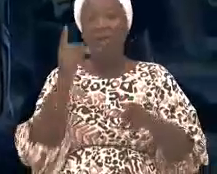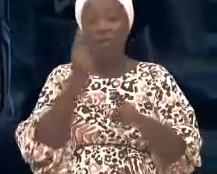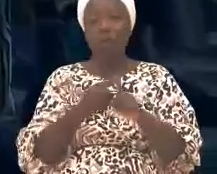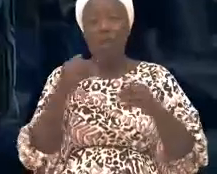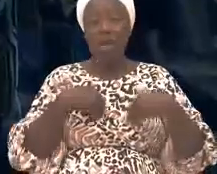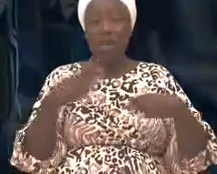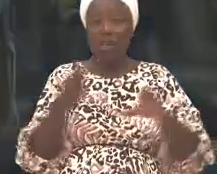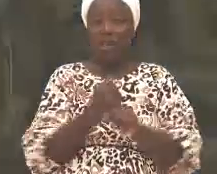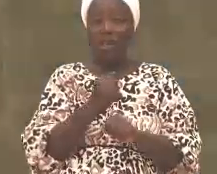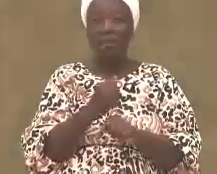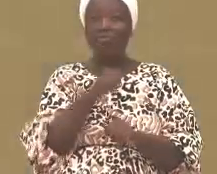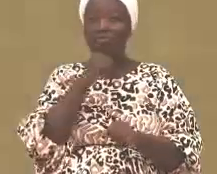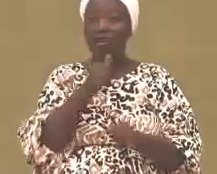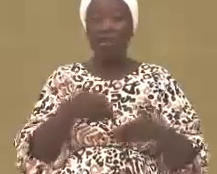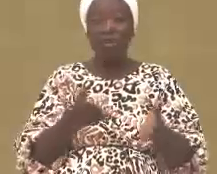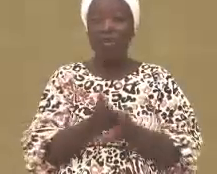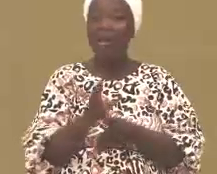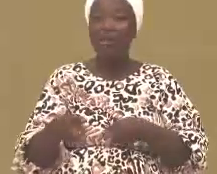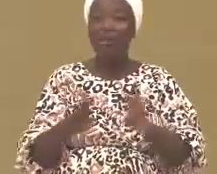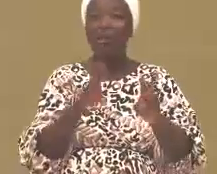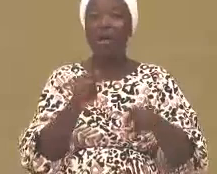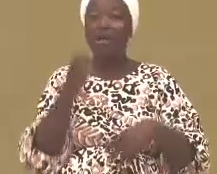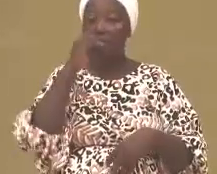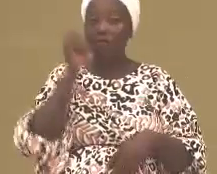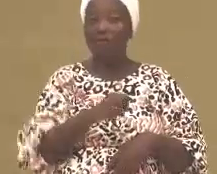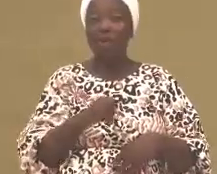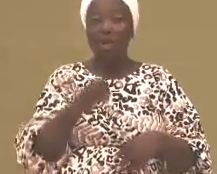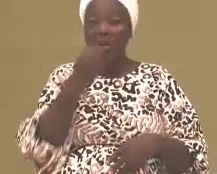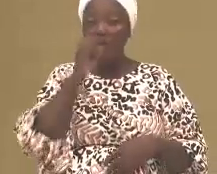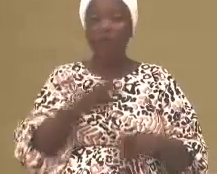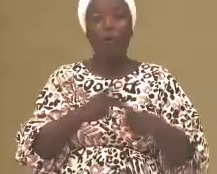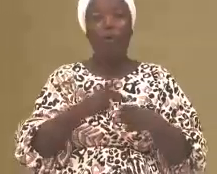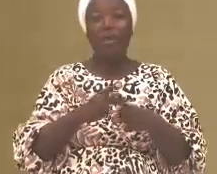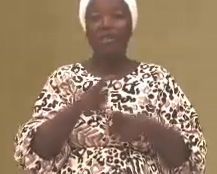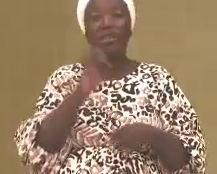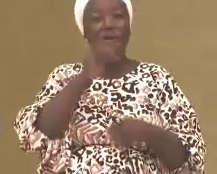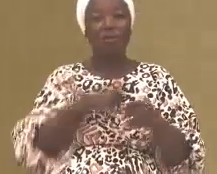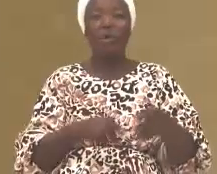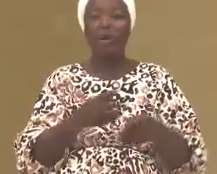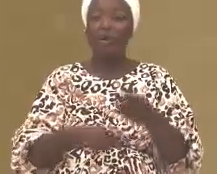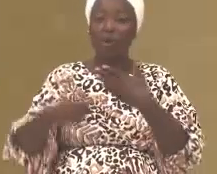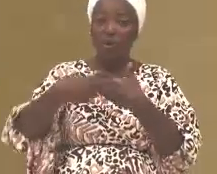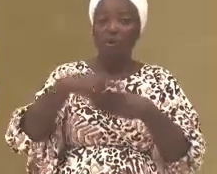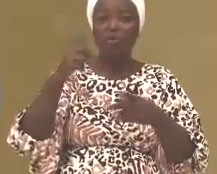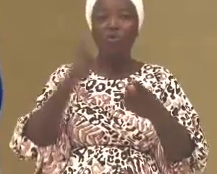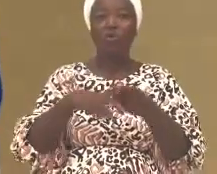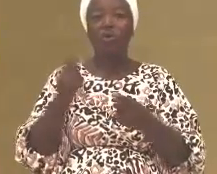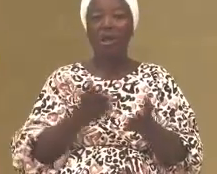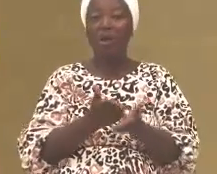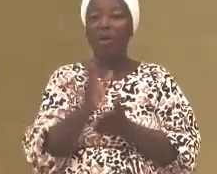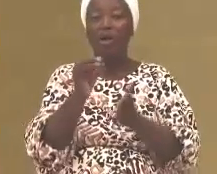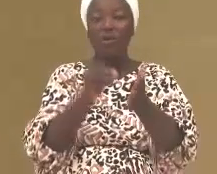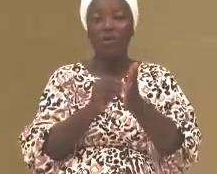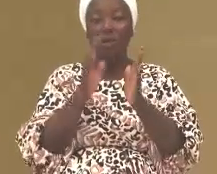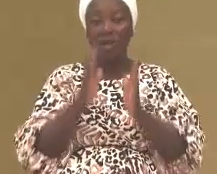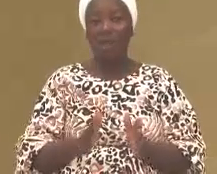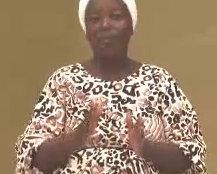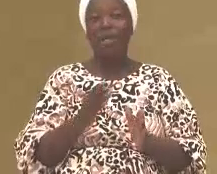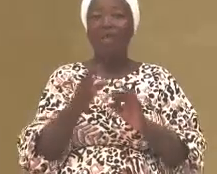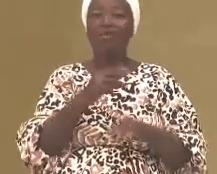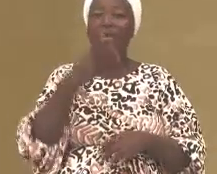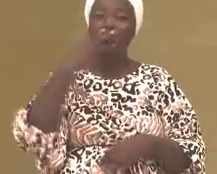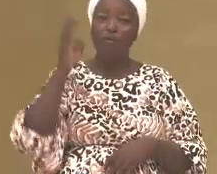by evil practice, he will return to the right owner. If the wicked restore